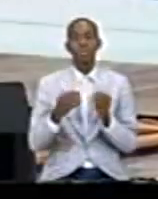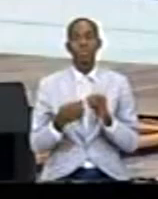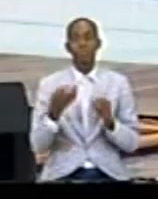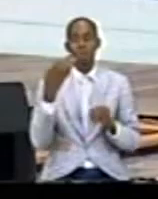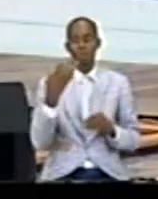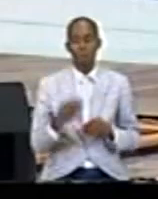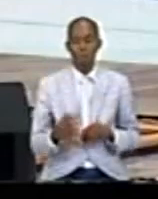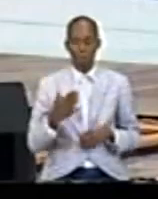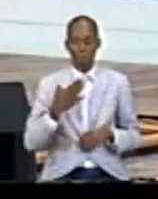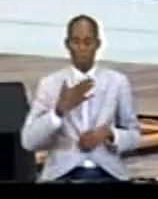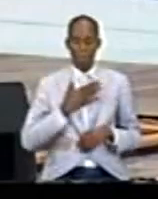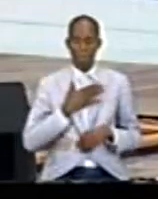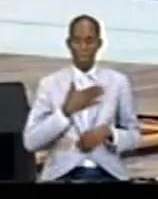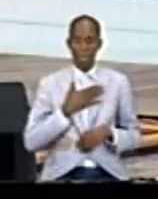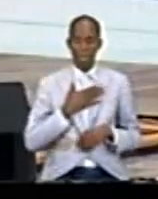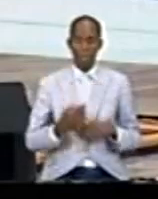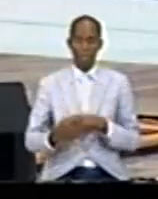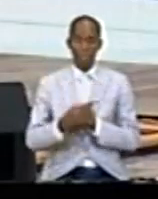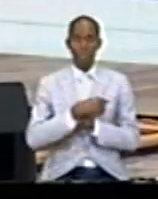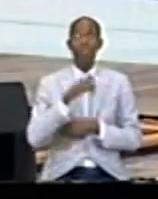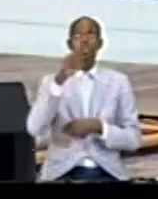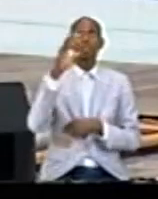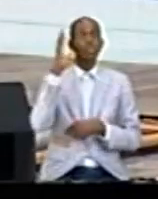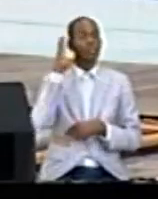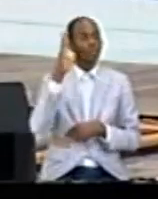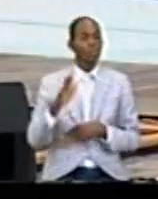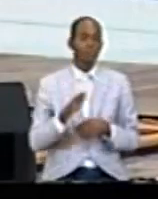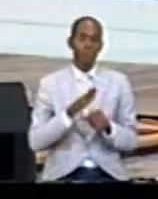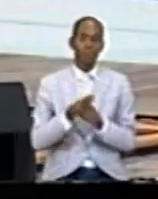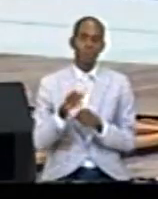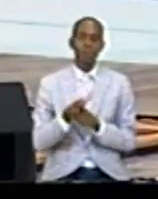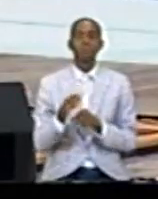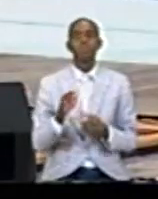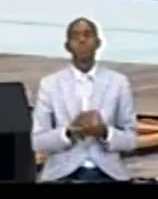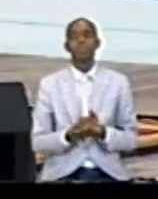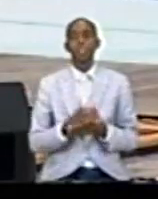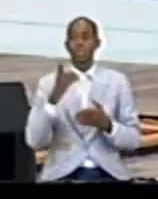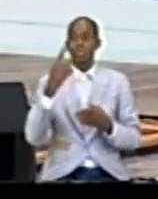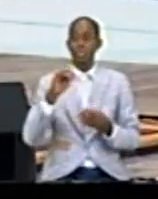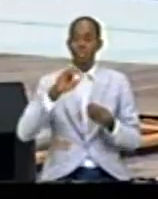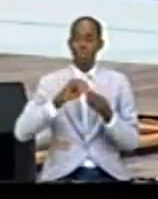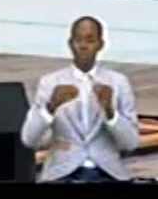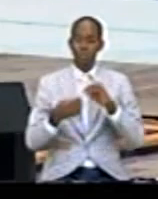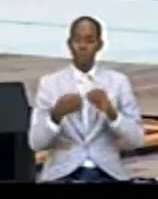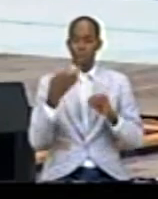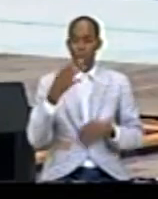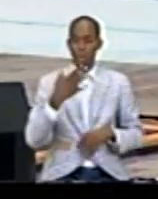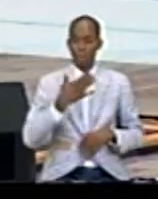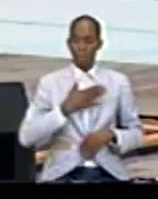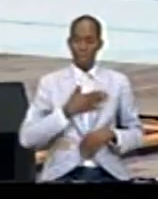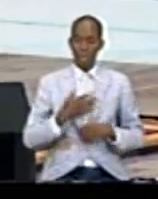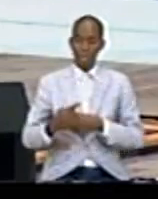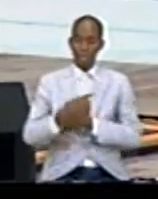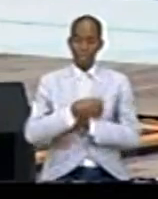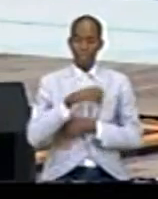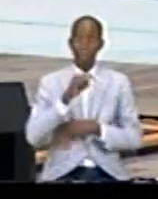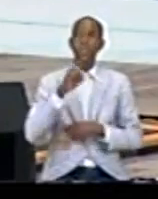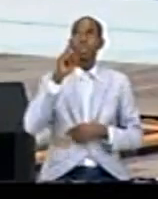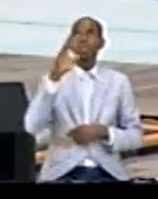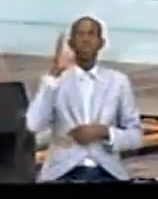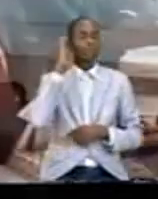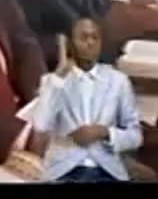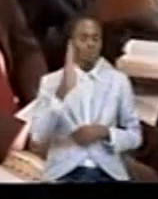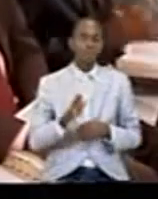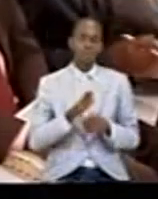my days he will fulfill. The number of my days he will